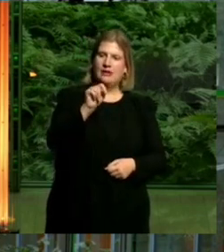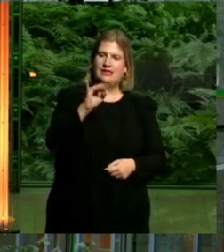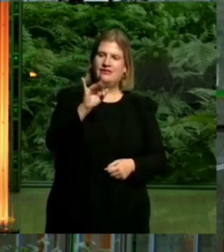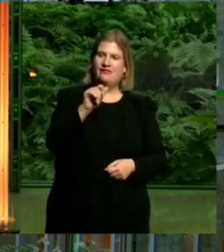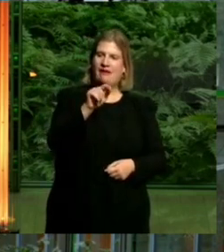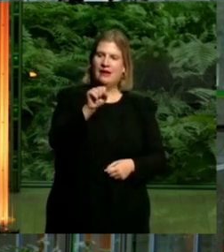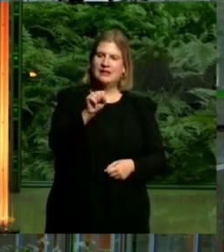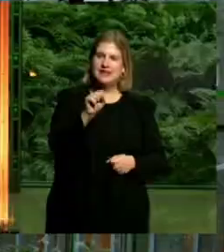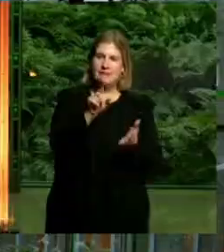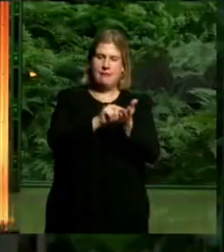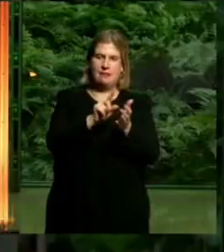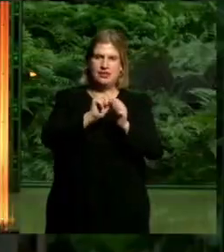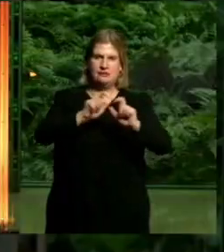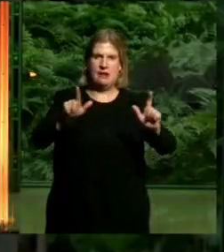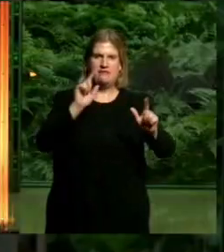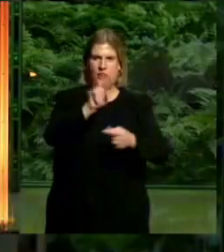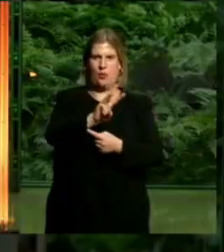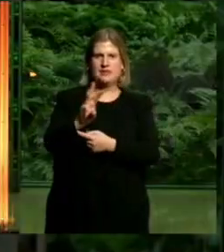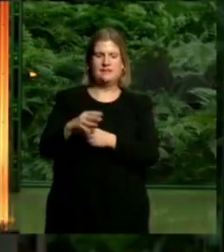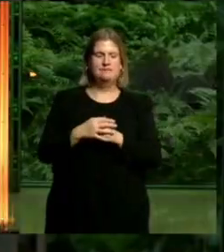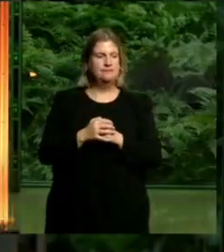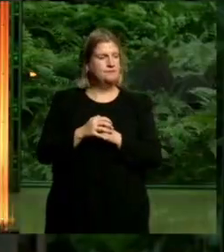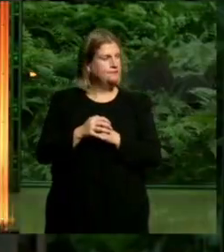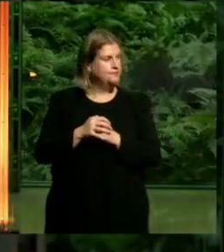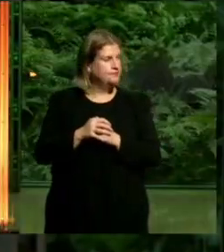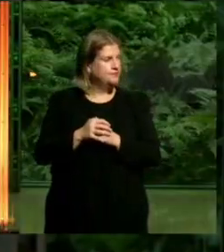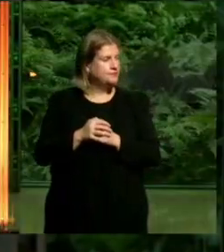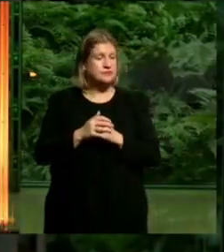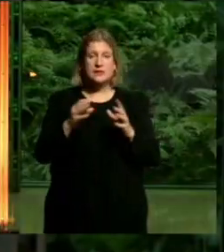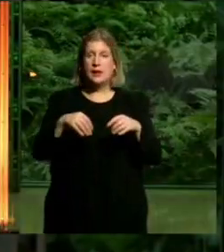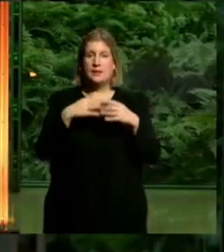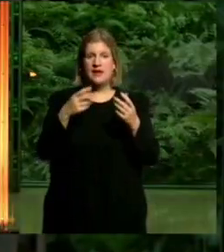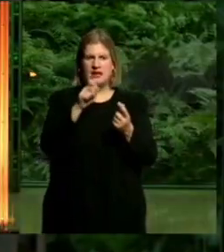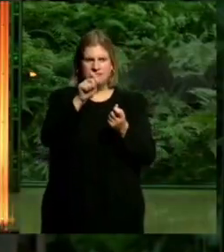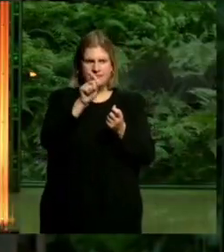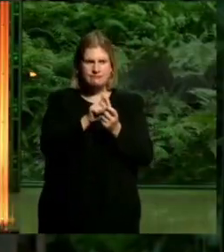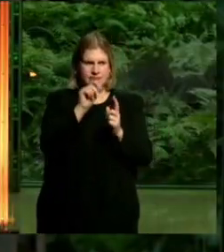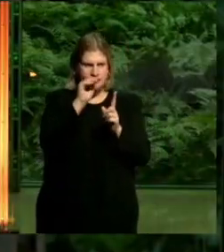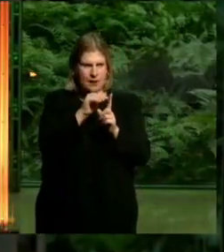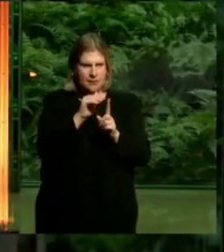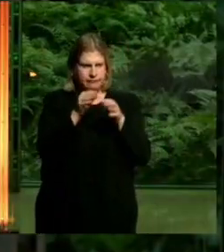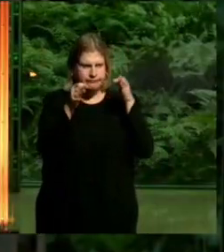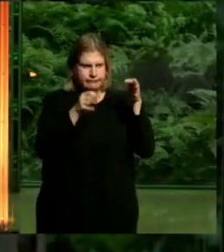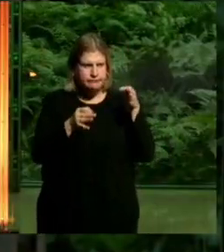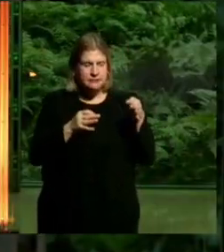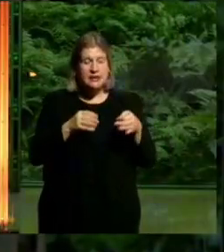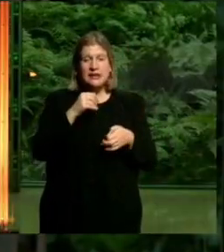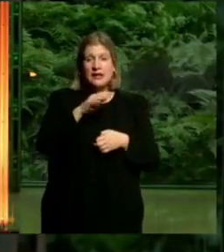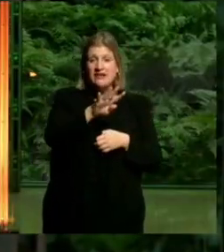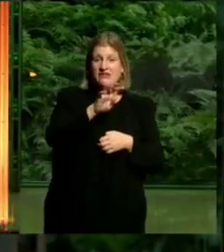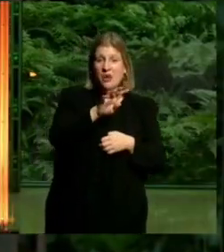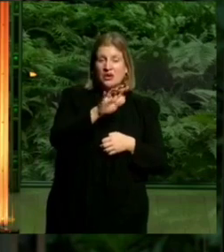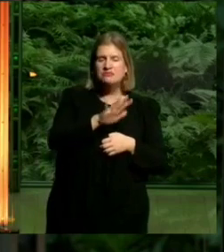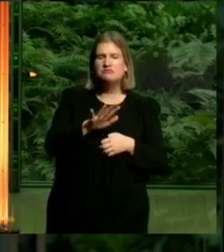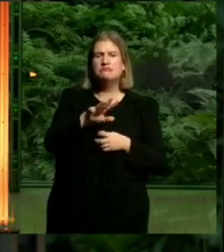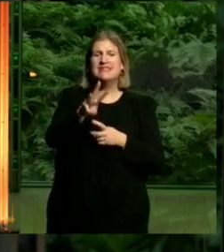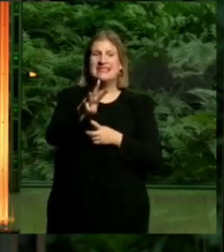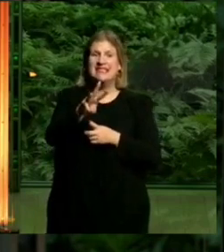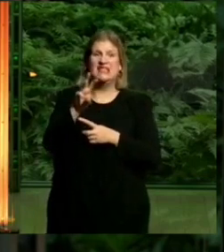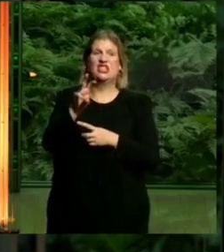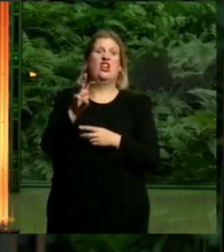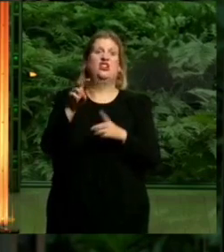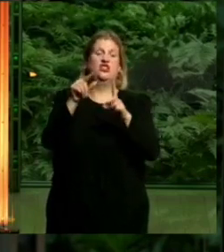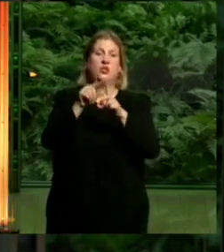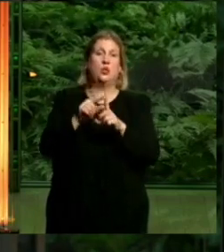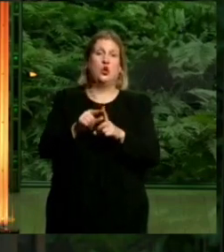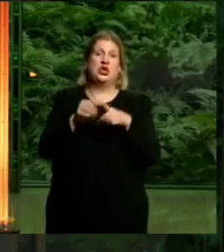web. So here, you can come in and give it a detailed prompt. So now I'm going to give it not 400, but almost like 600